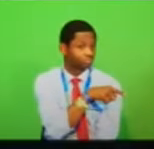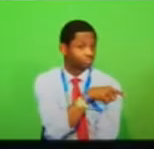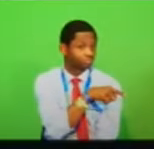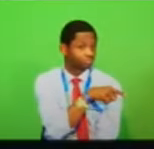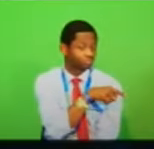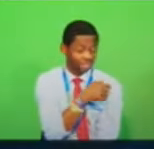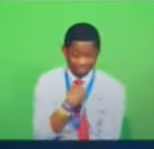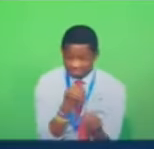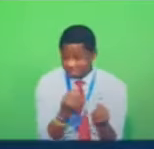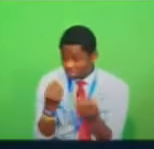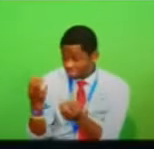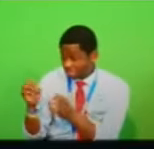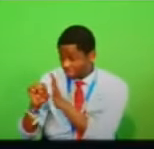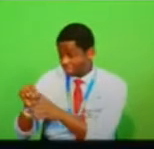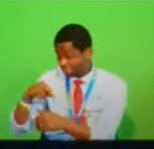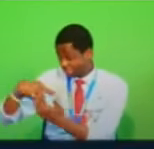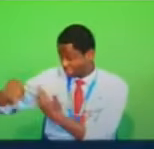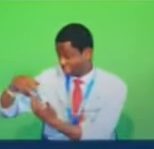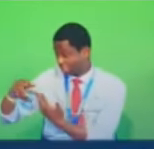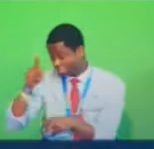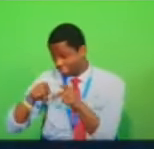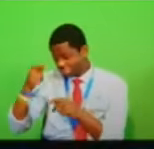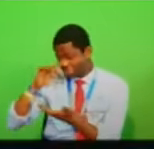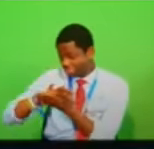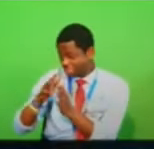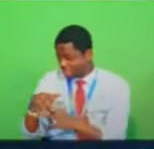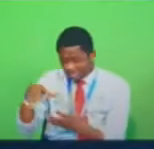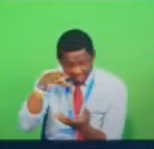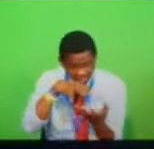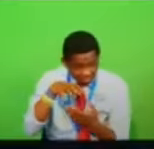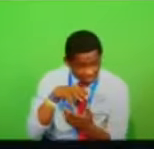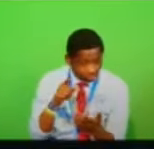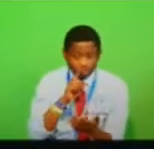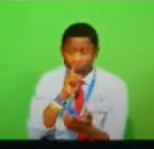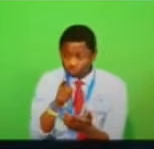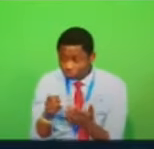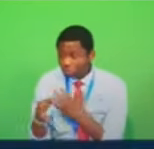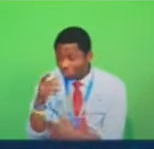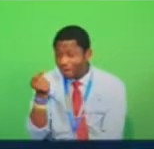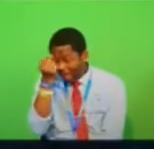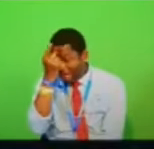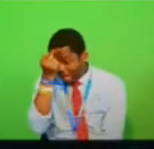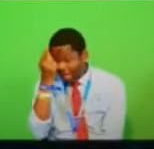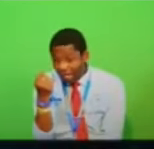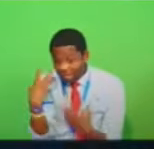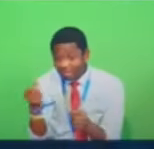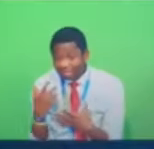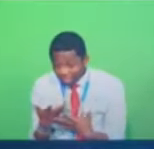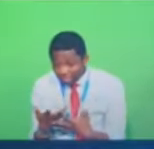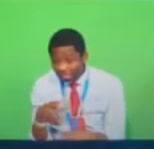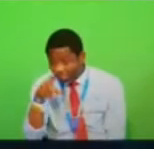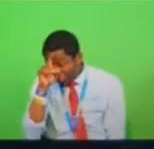of such examples around where people get confused as to whether God really has his signs up to date.